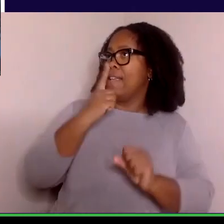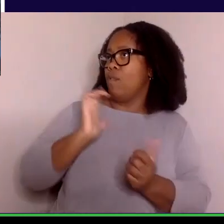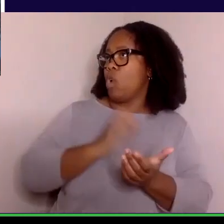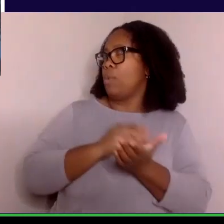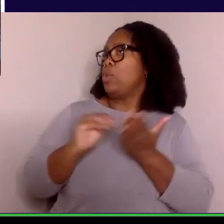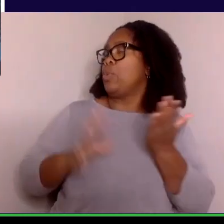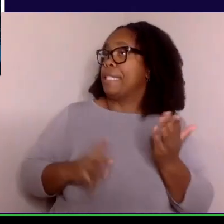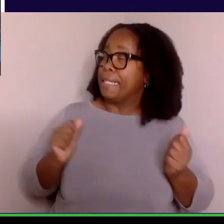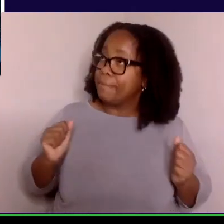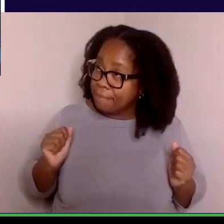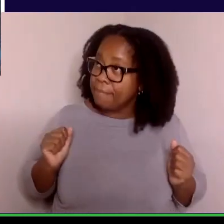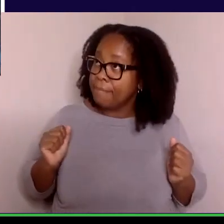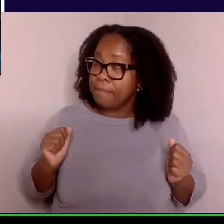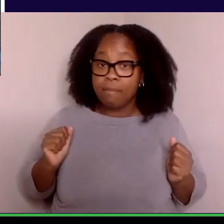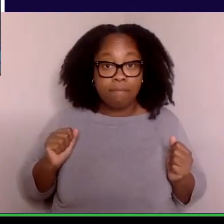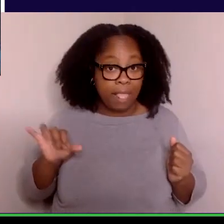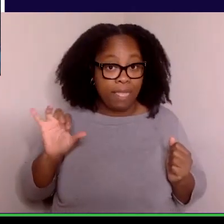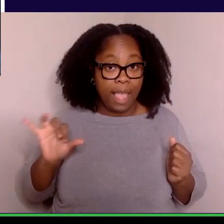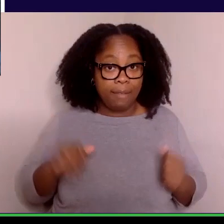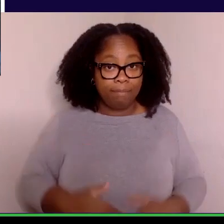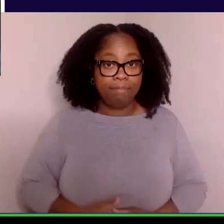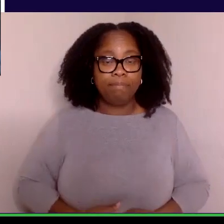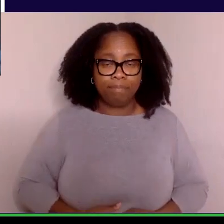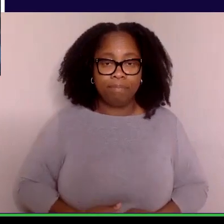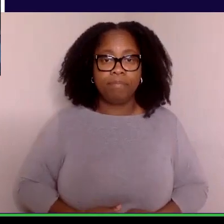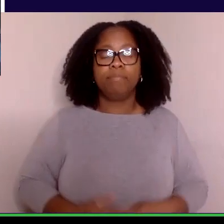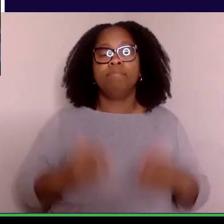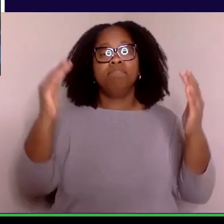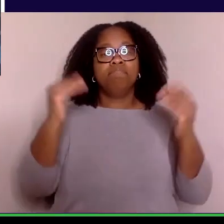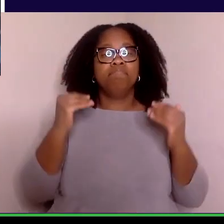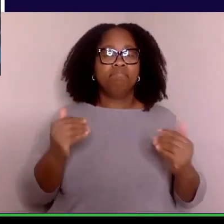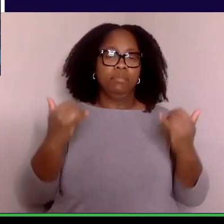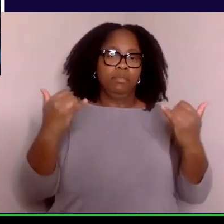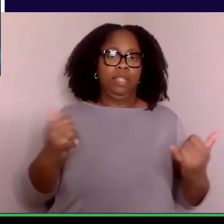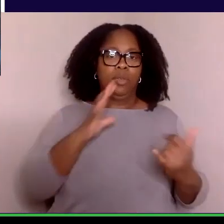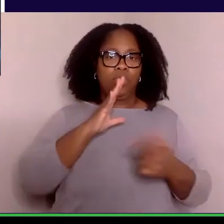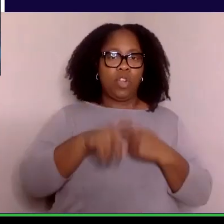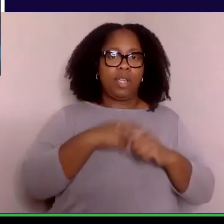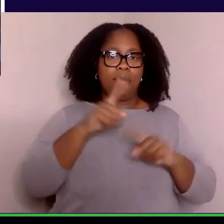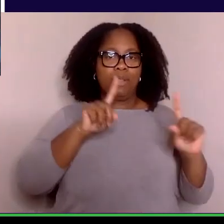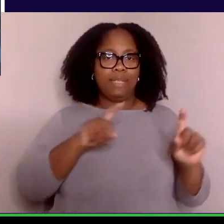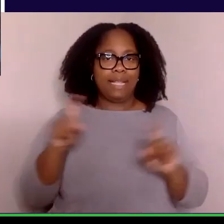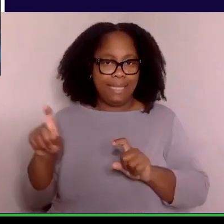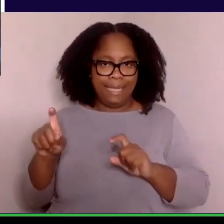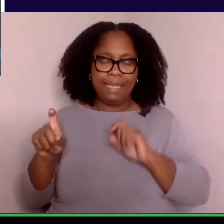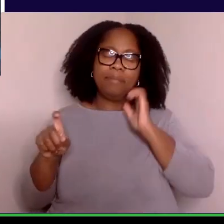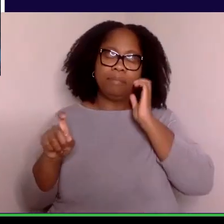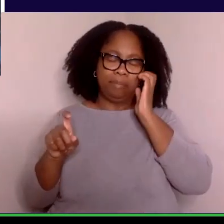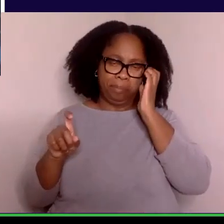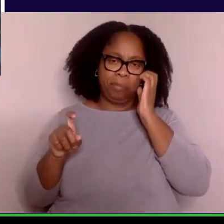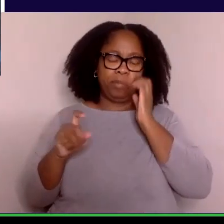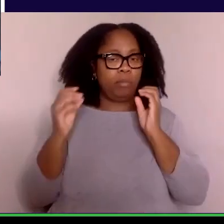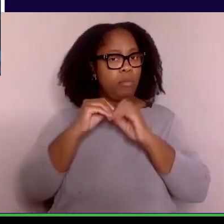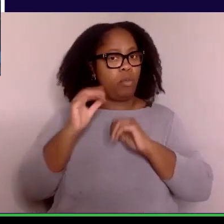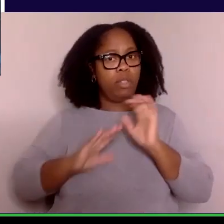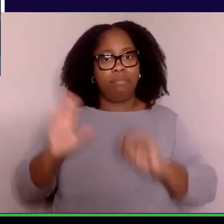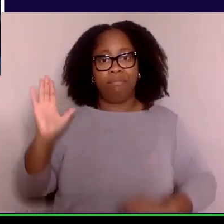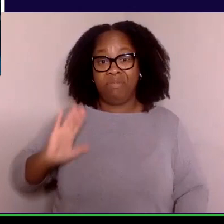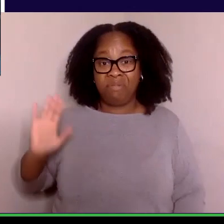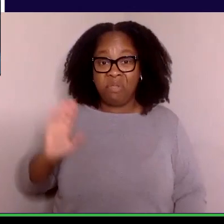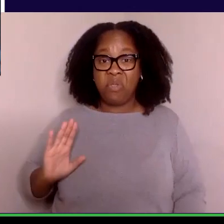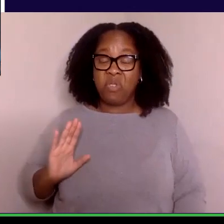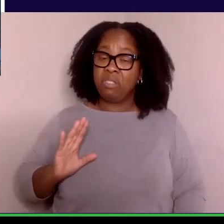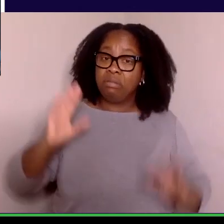So now we have to talk about testing. Now more than ever, teaching time is